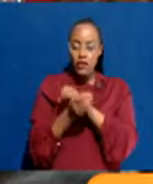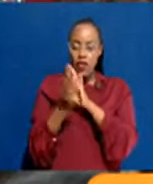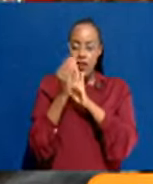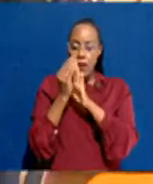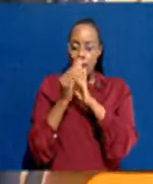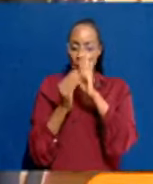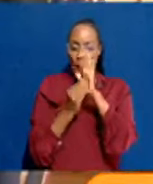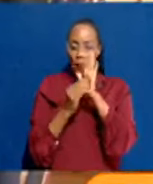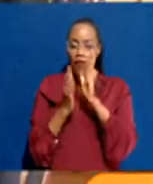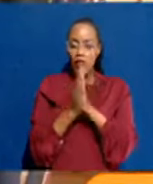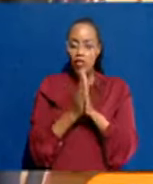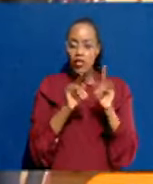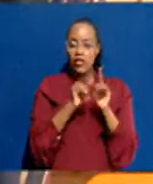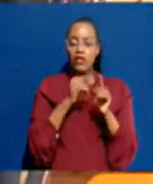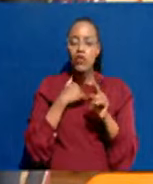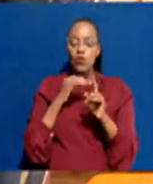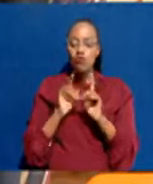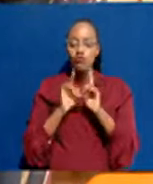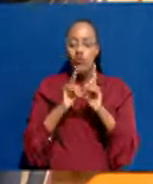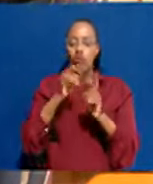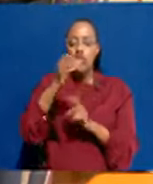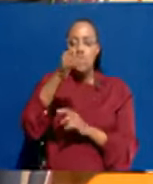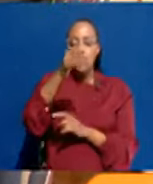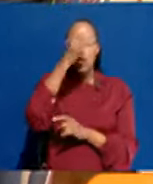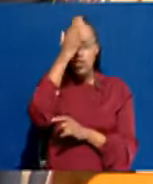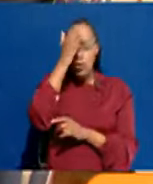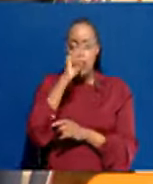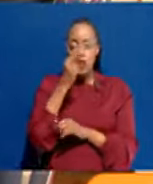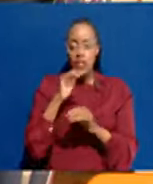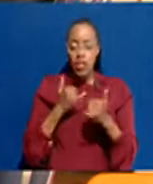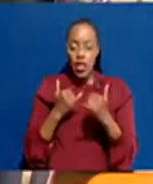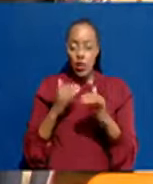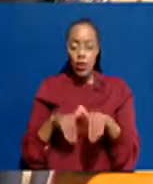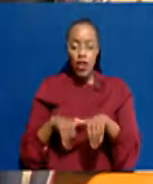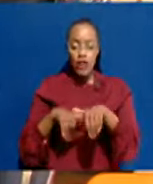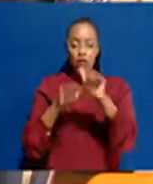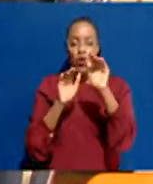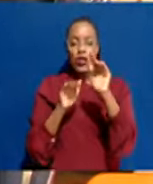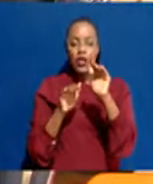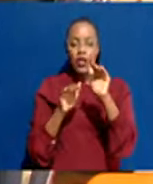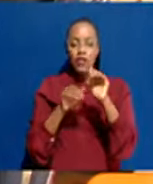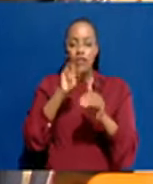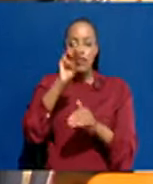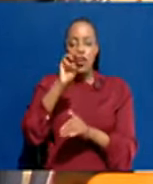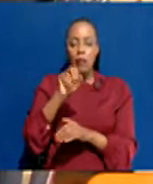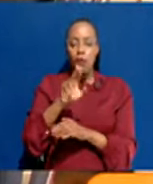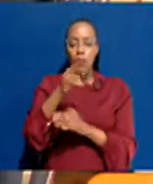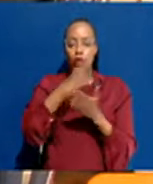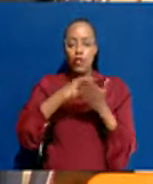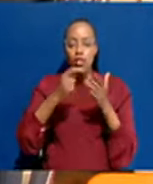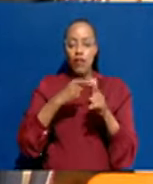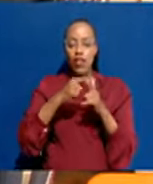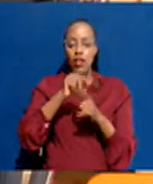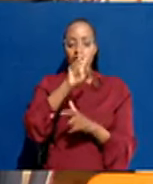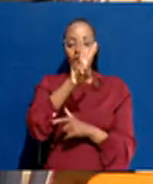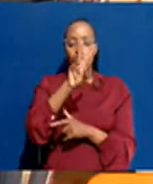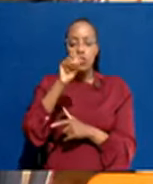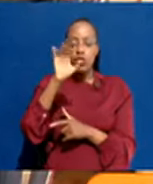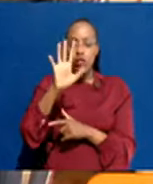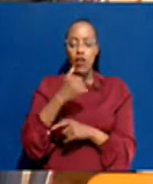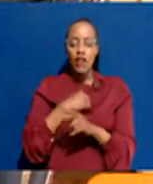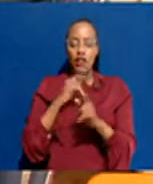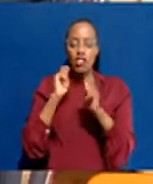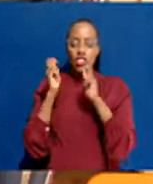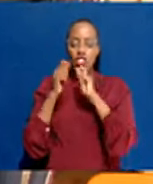have you. And I want us to walk to that future, because we fast track now from MOU failing to 2005, there is a